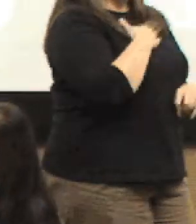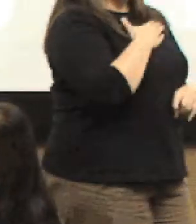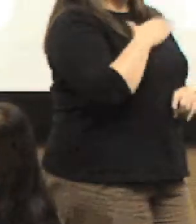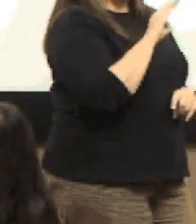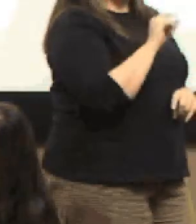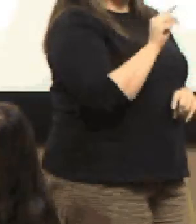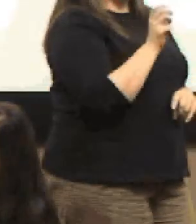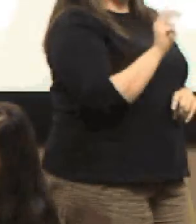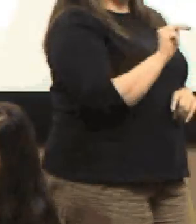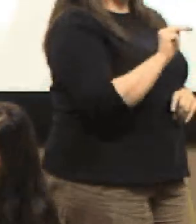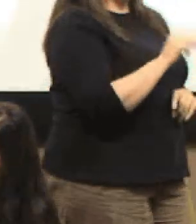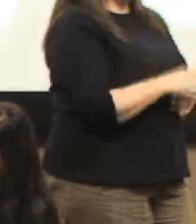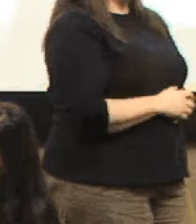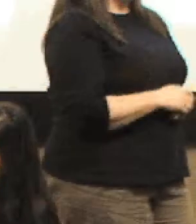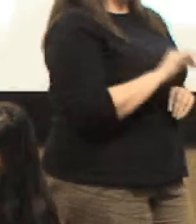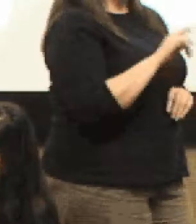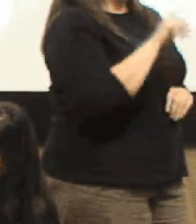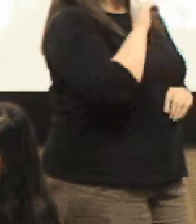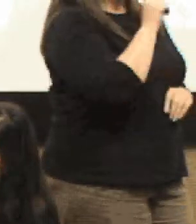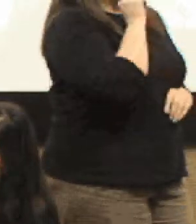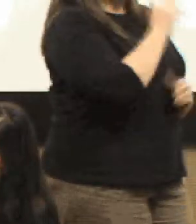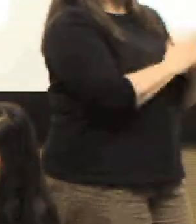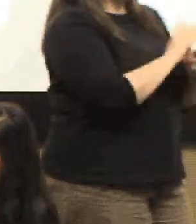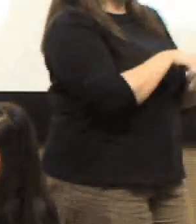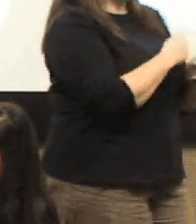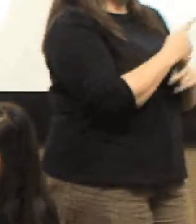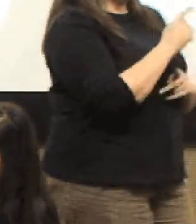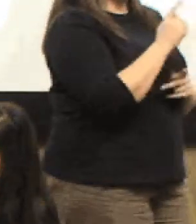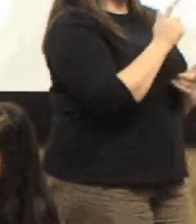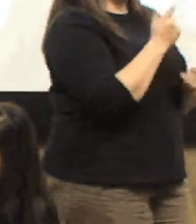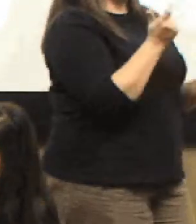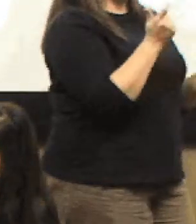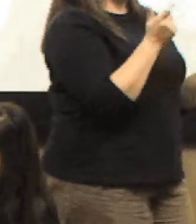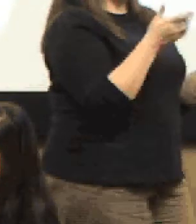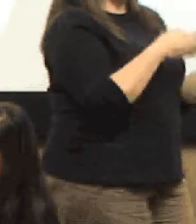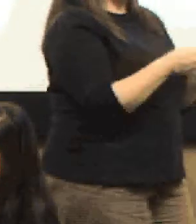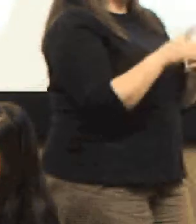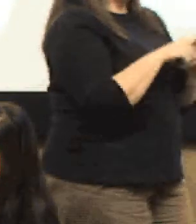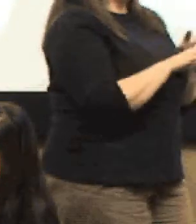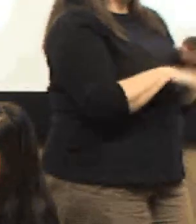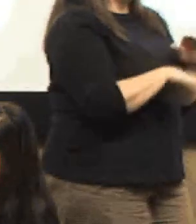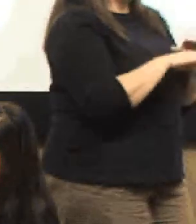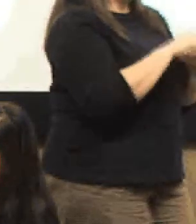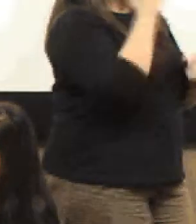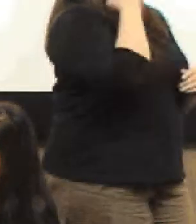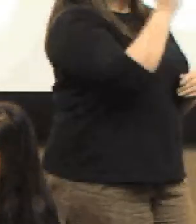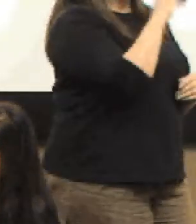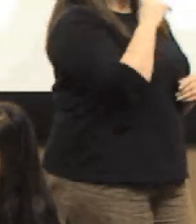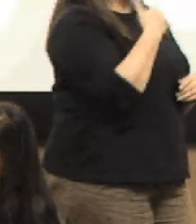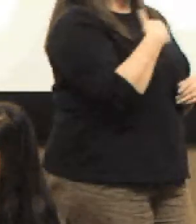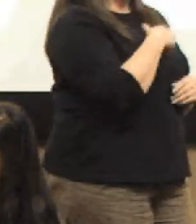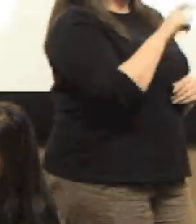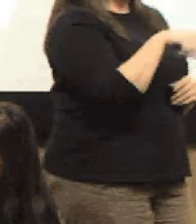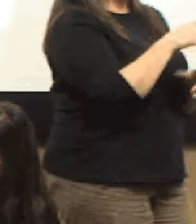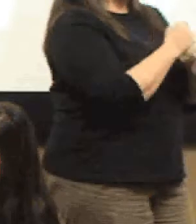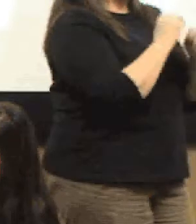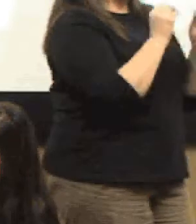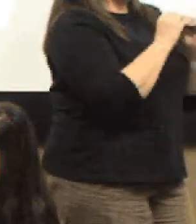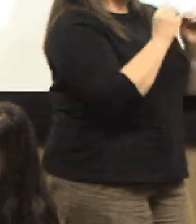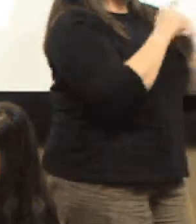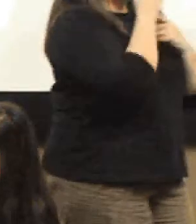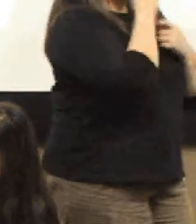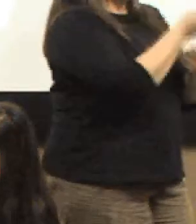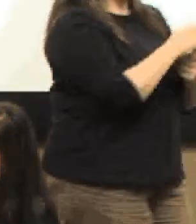column. I mean, this wasn't some sort of master plan, but the idea basically is we need to get more